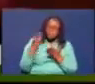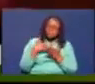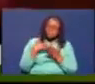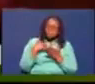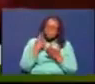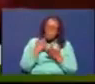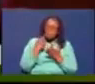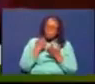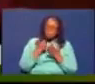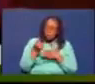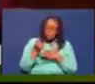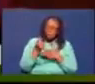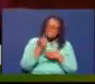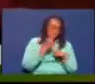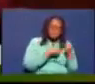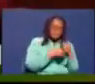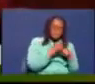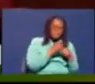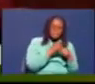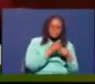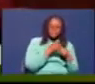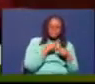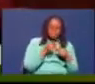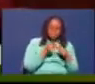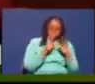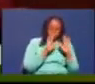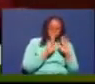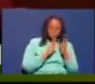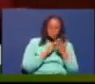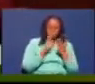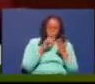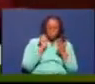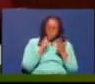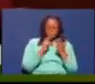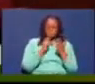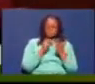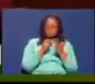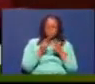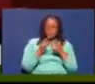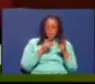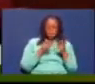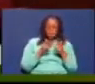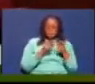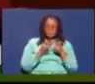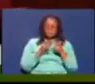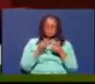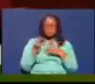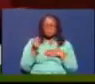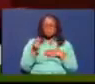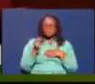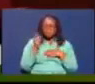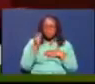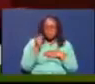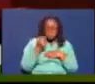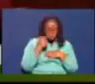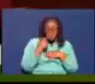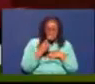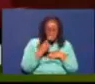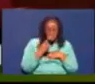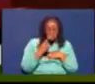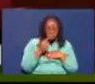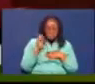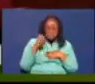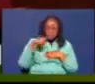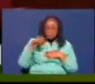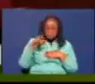be important in price regulation. So I think we need to also look at EPRA. If it is not the mandate, we'll give it the